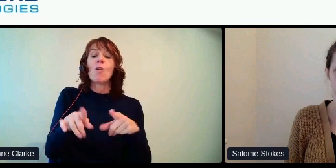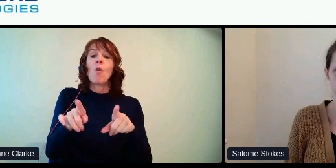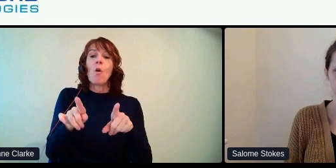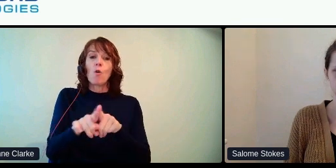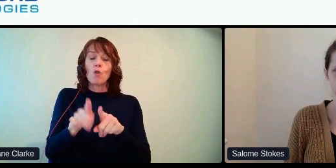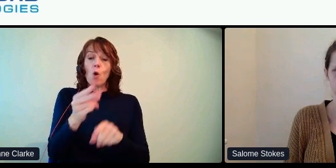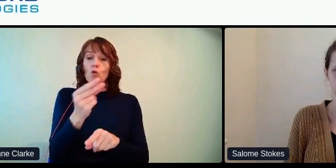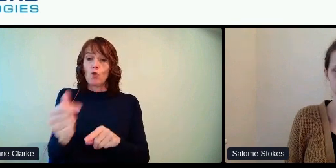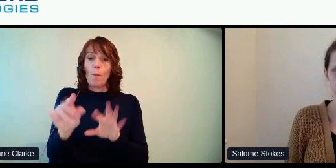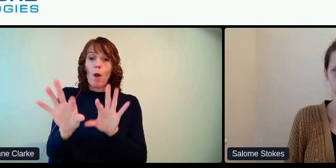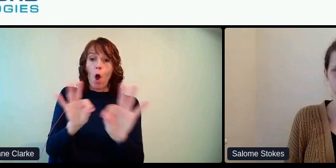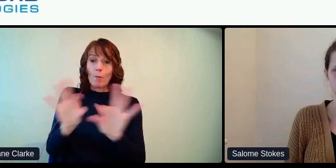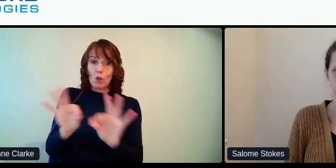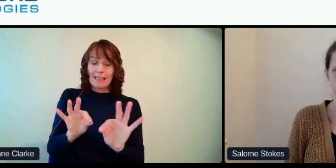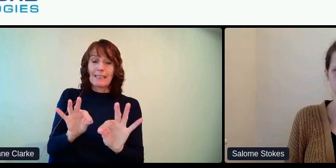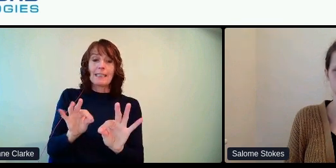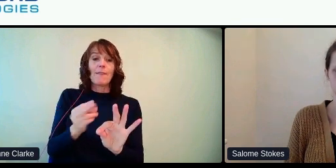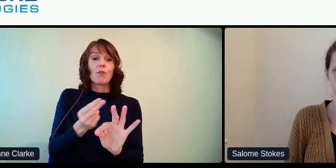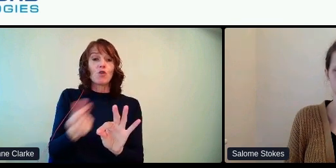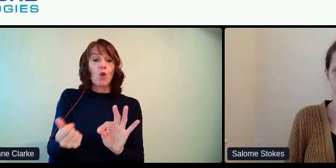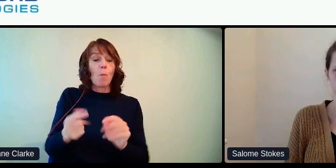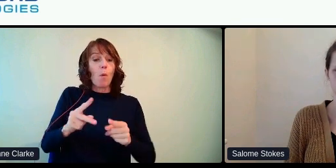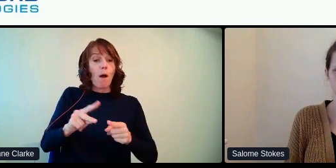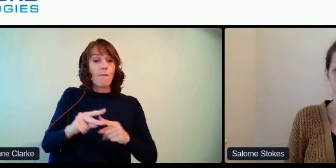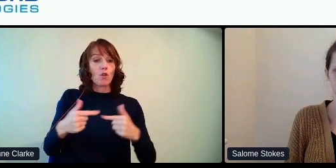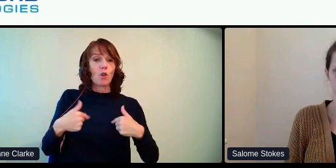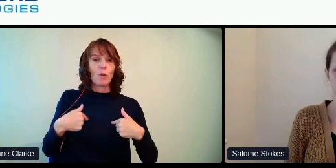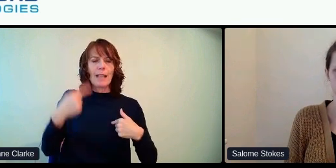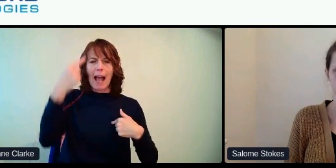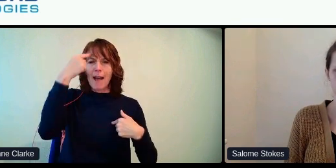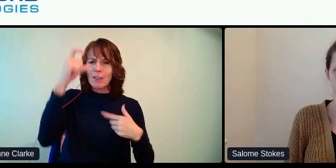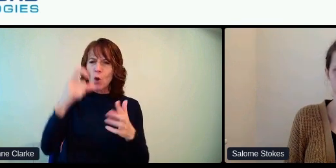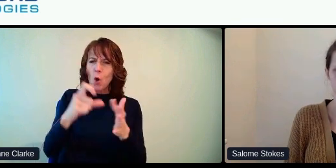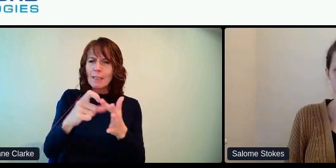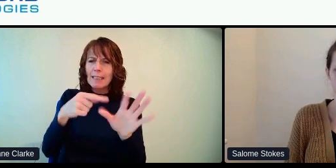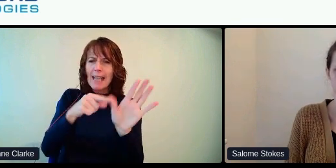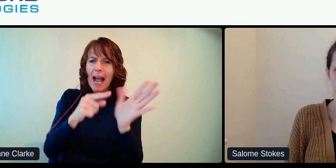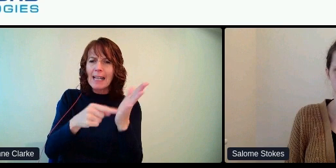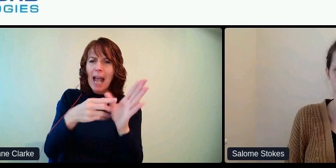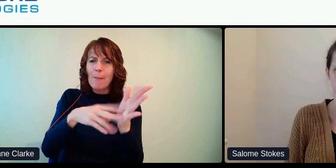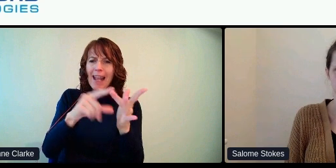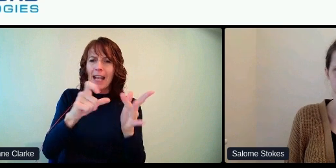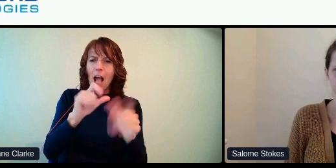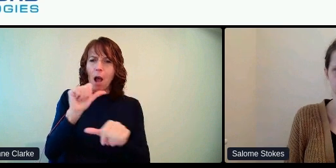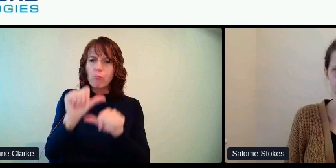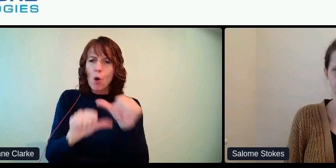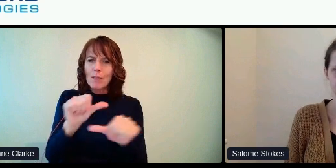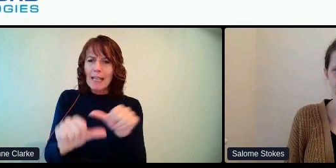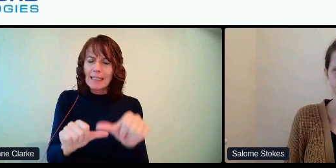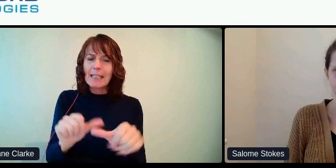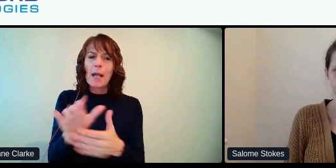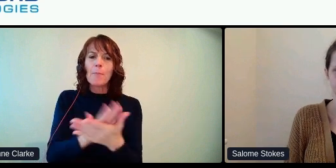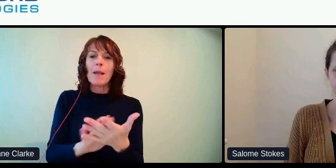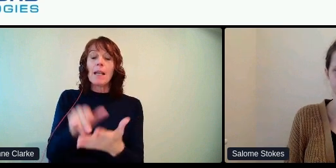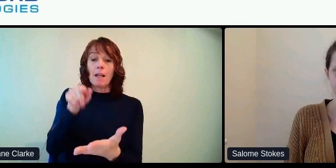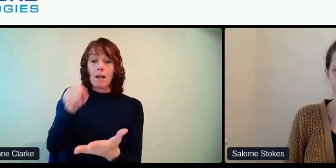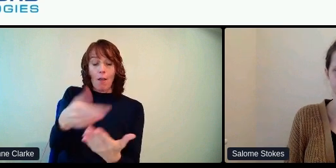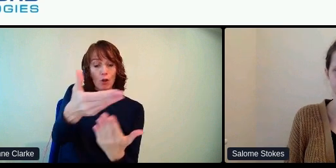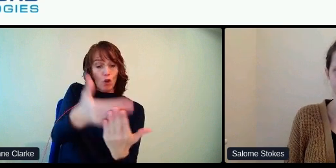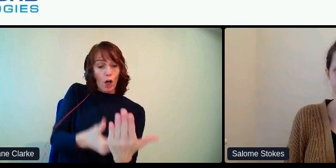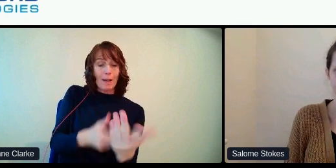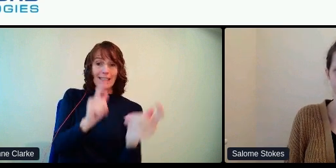options for some of the tools to have what we call dynamic processing. And that's where the document is converted